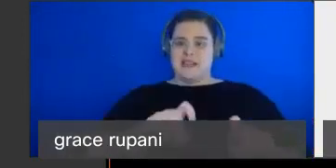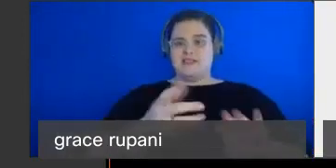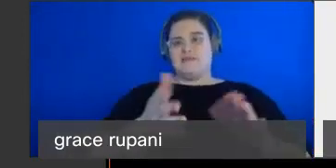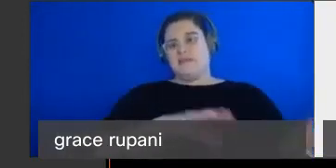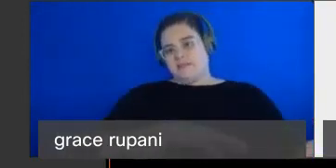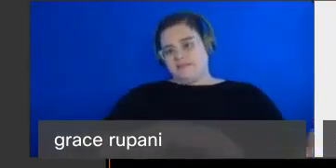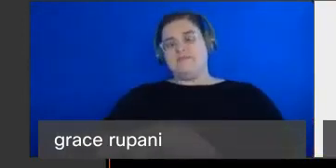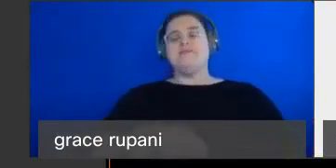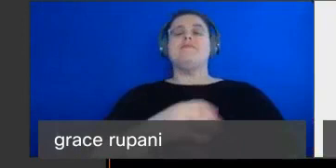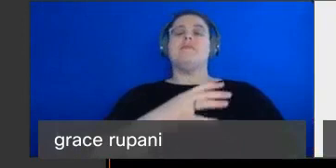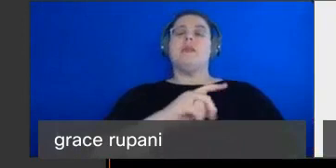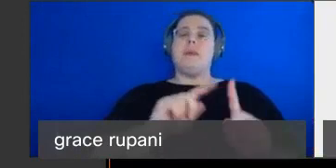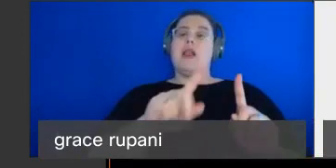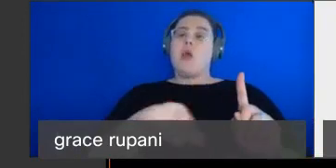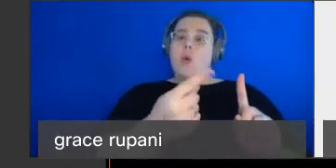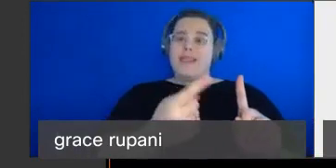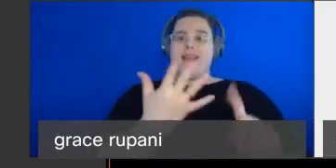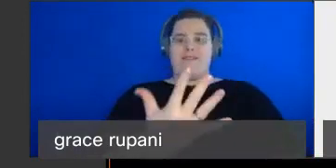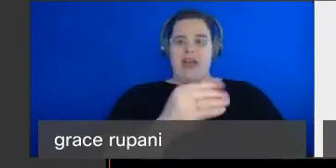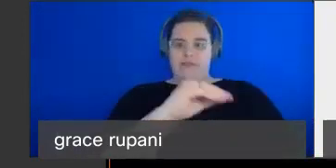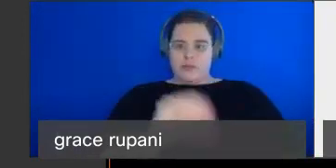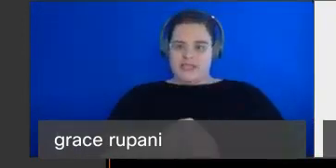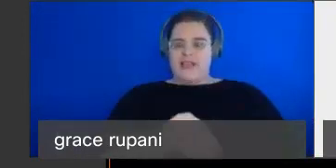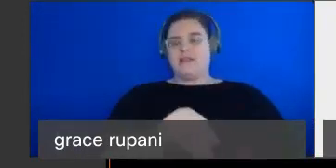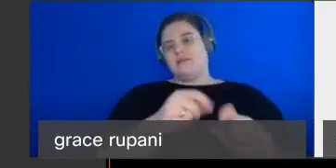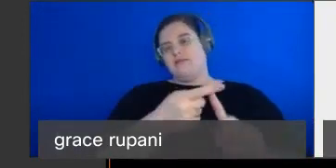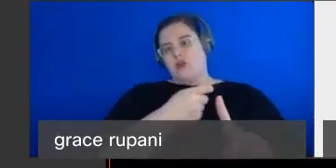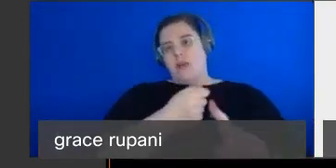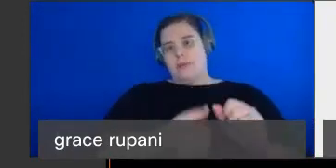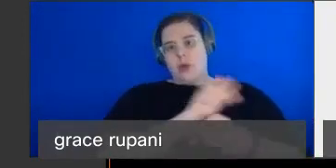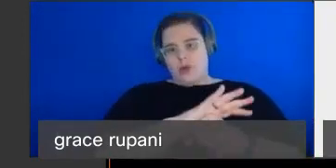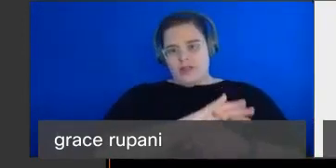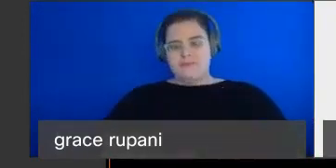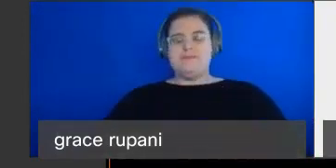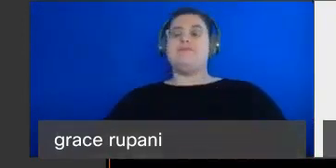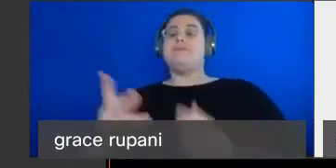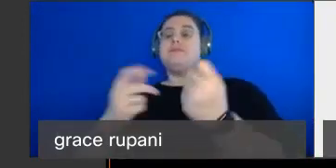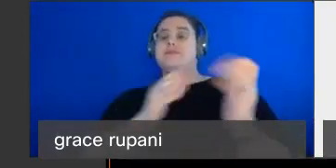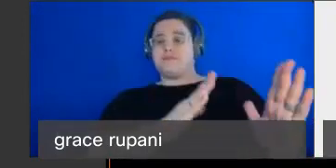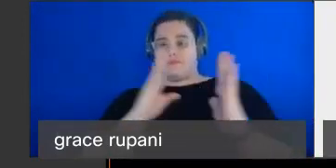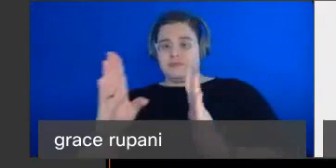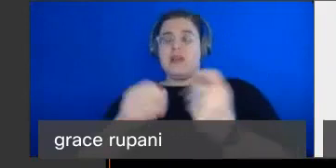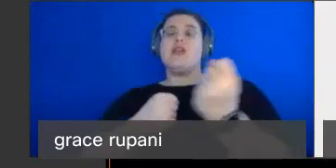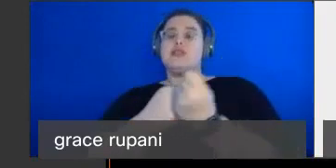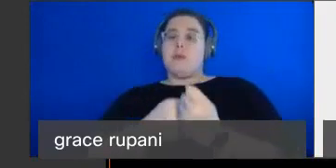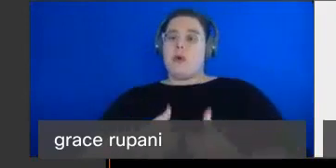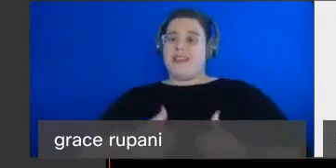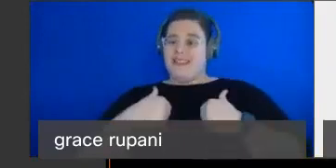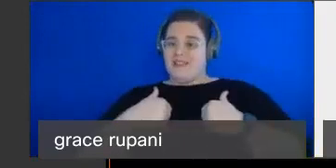as COVID related. In supported living, 21% of people have tested